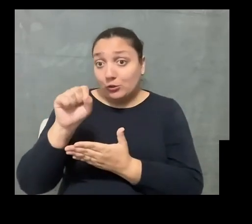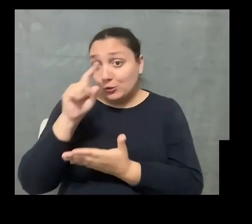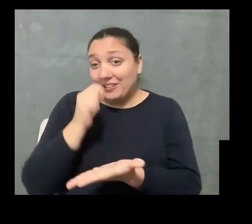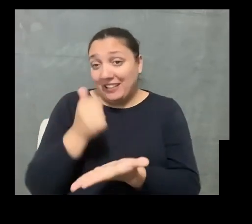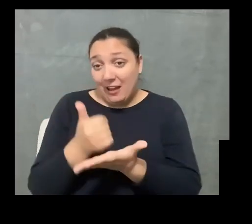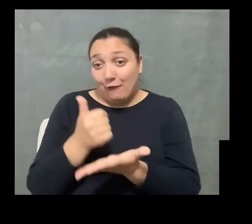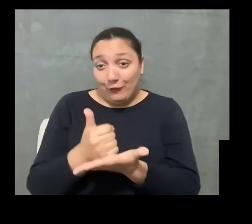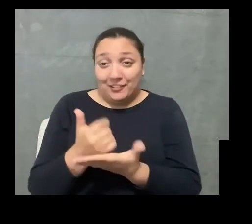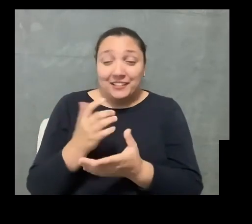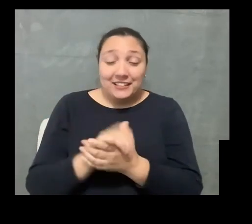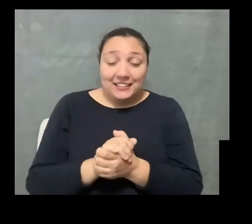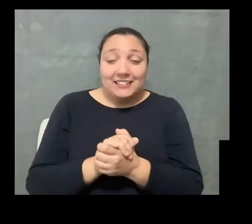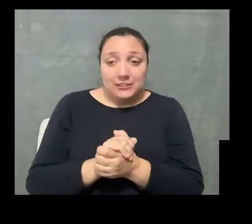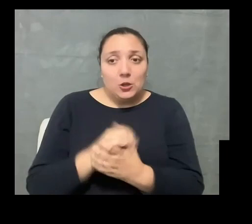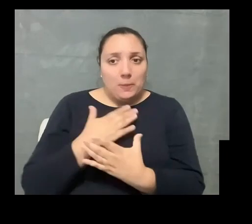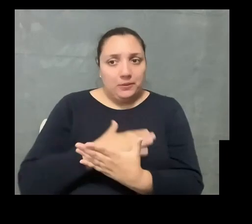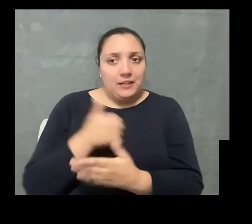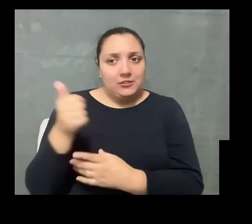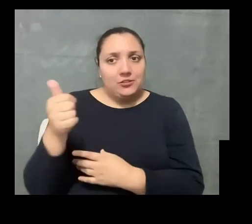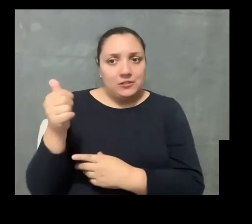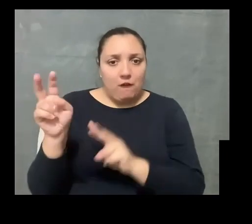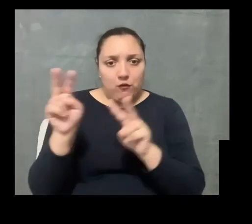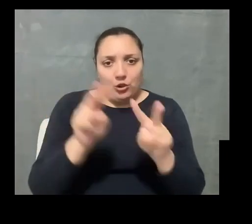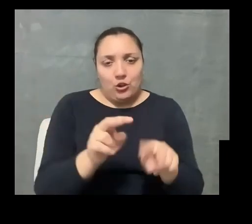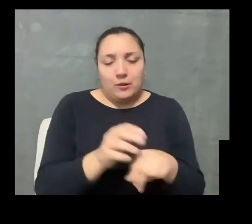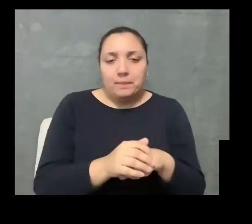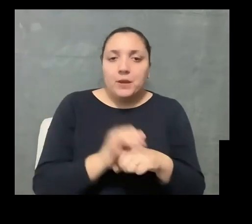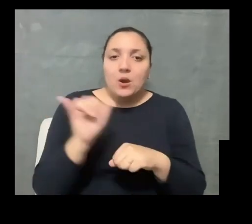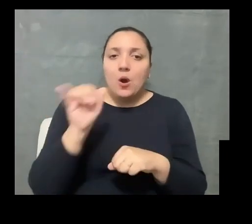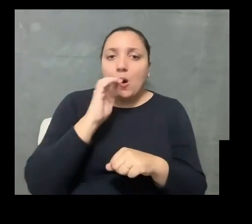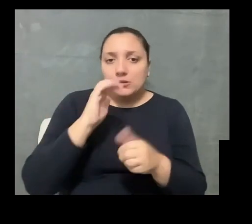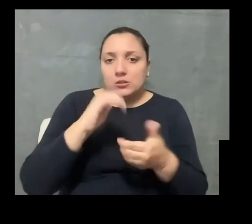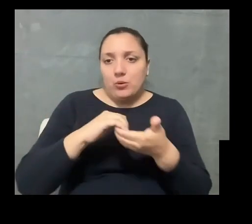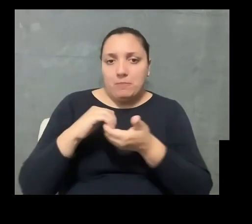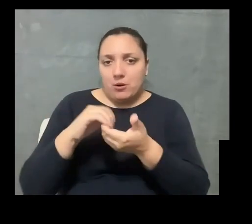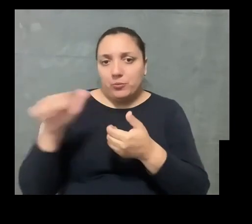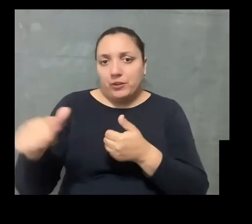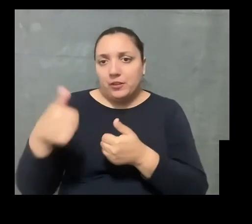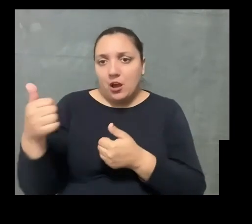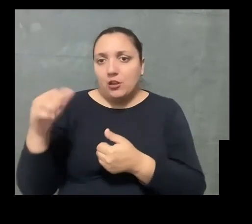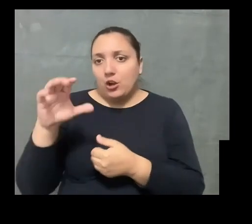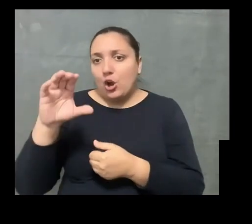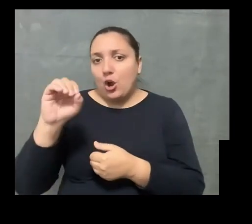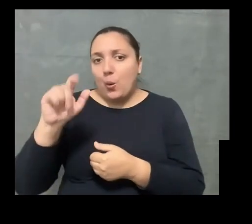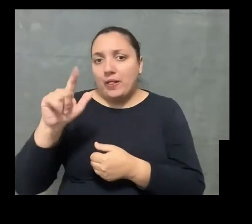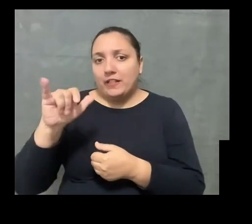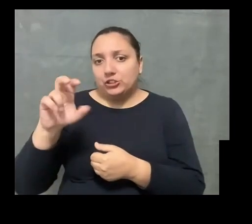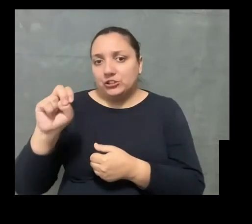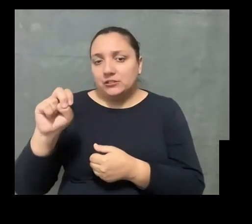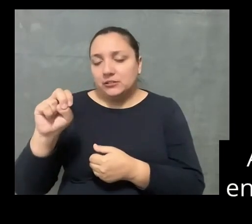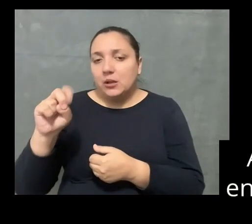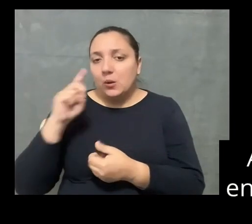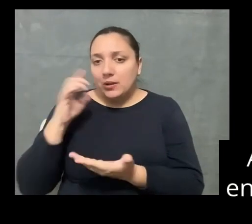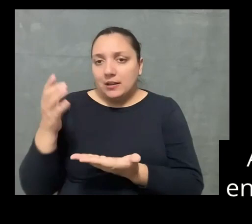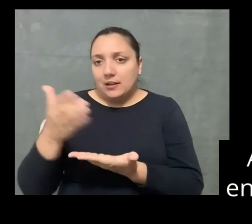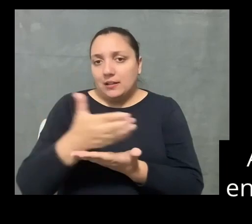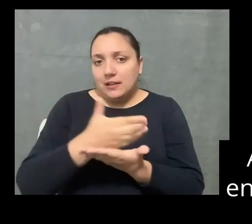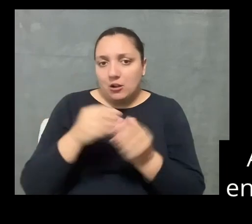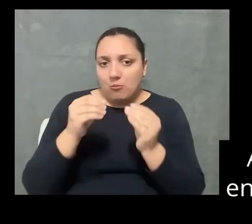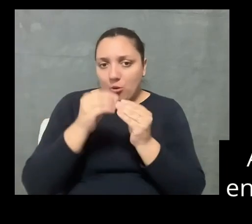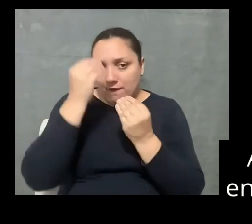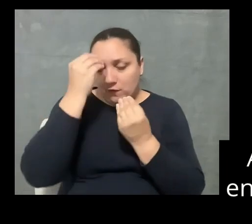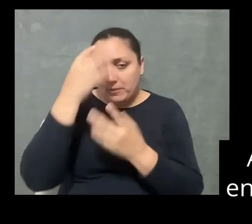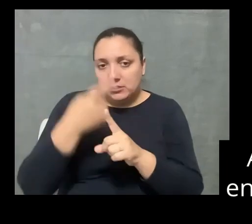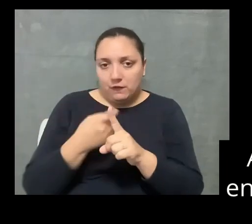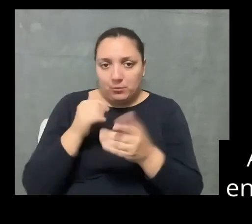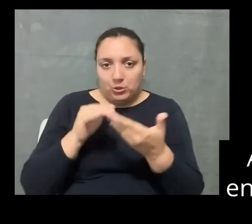chance. We also partnered with digital equity coalitions in every region across the state to collect more insights from communities. So currently